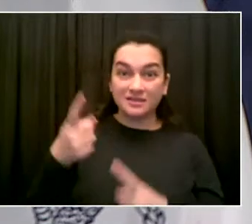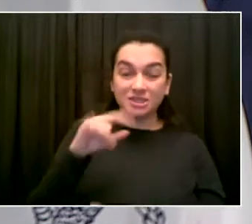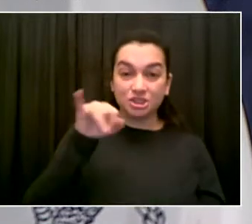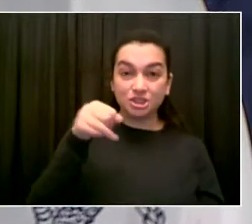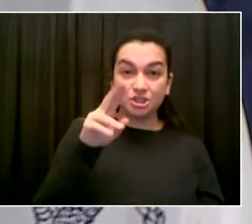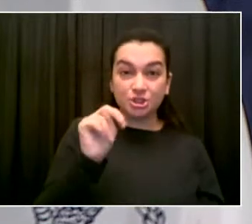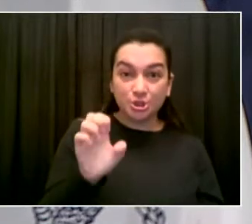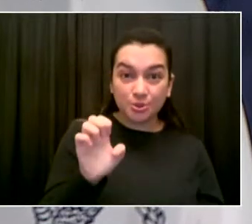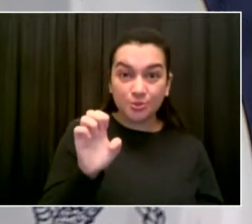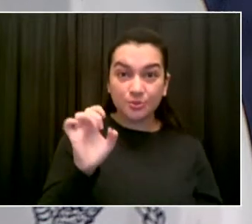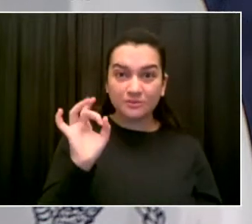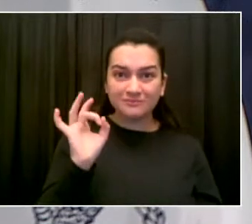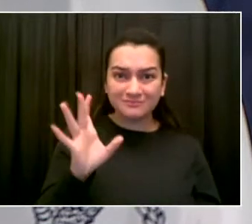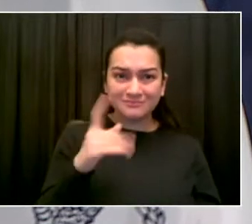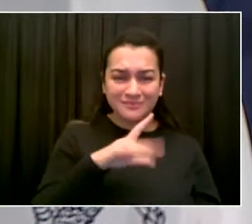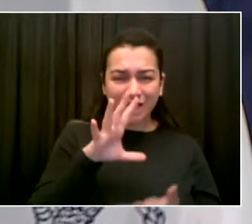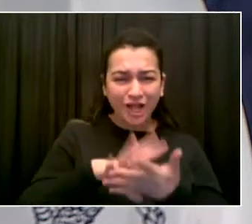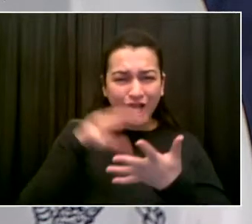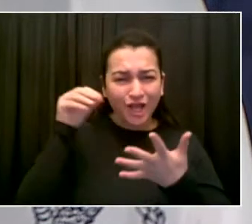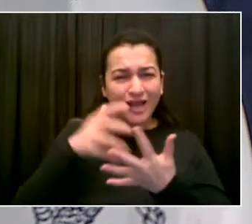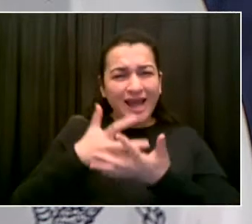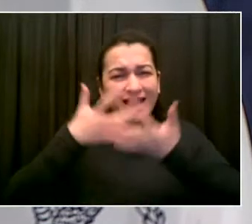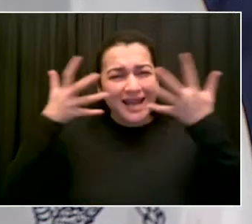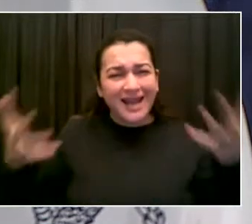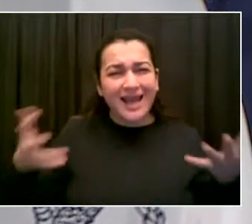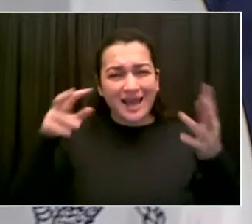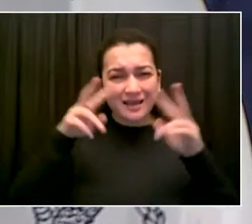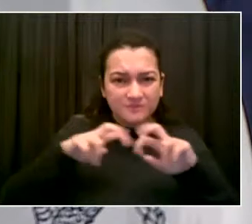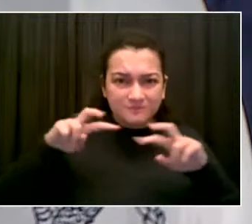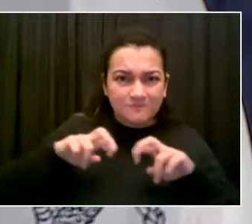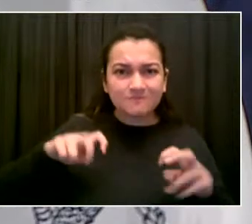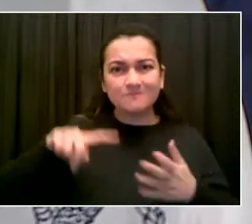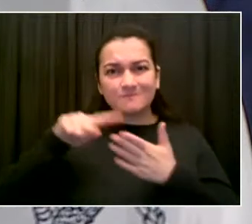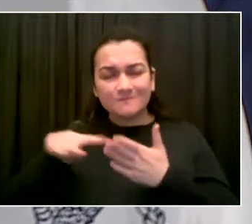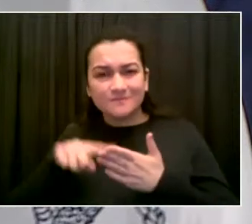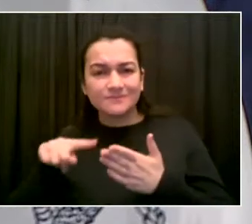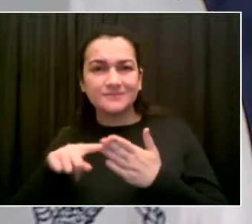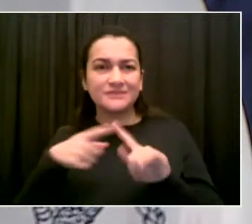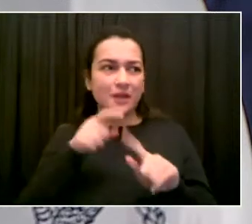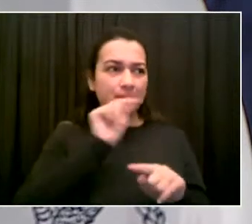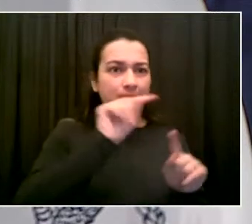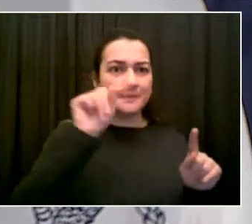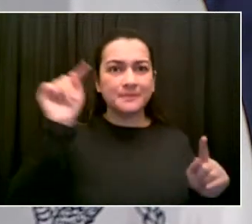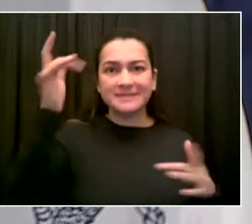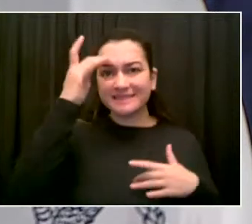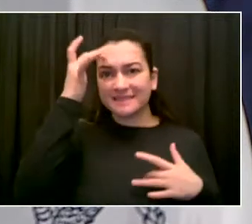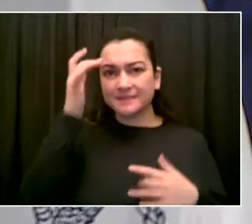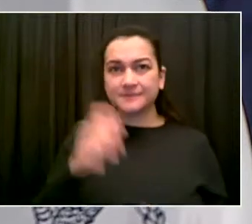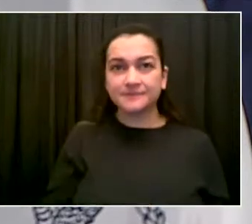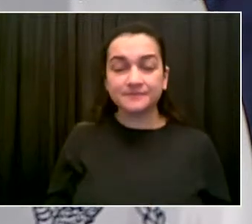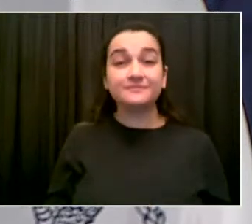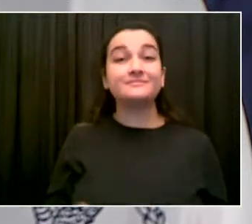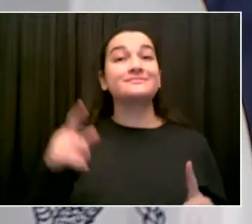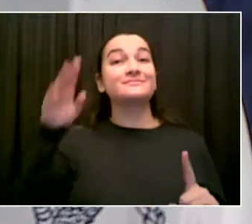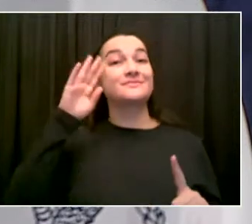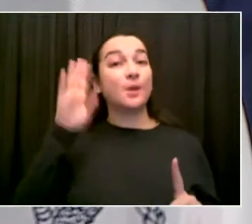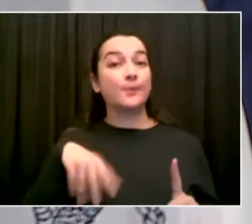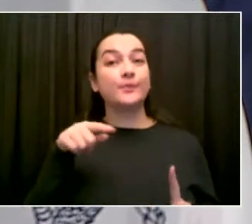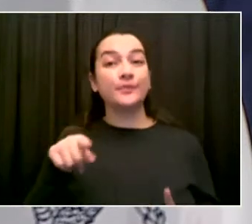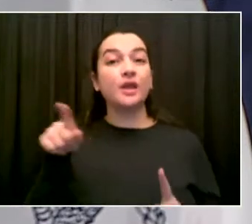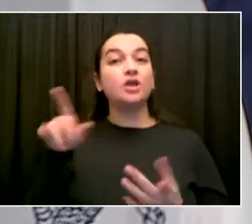But one thing we know is the very, very low level of infection in the schools was